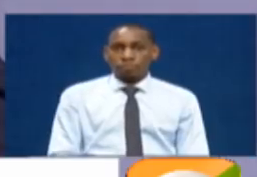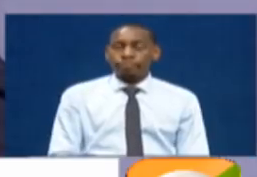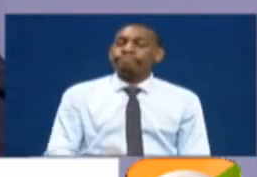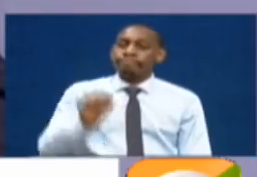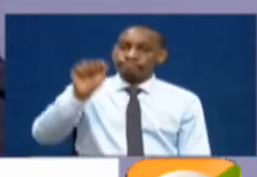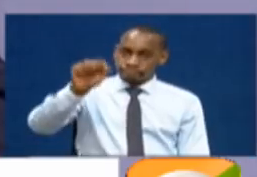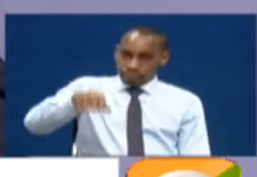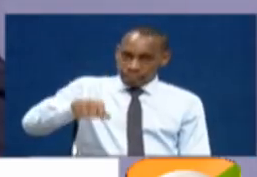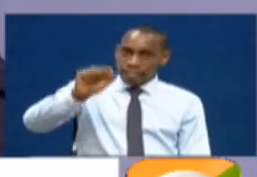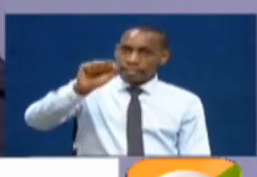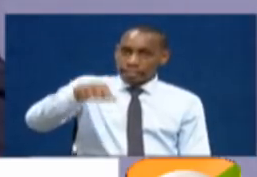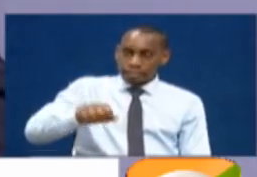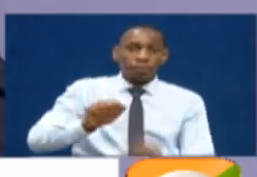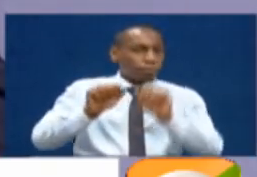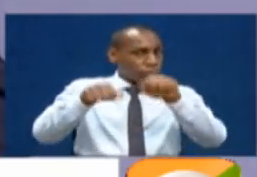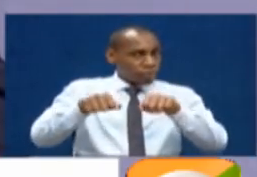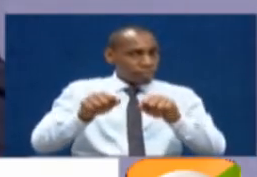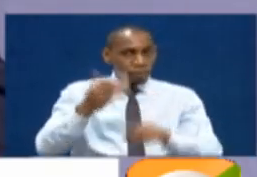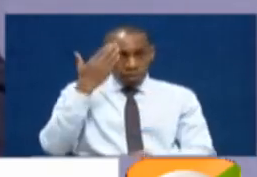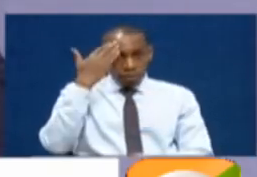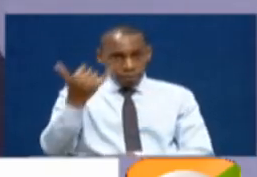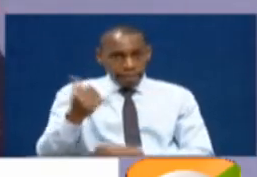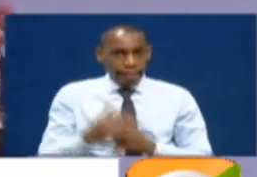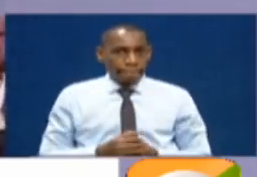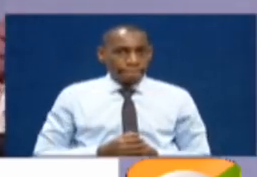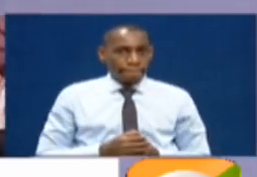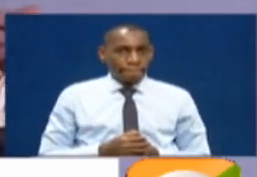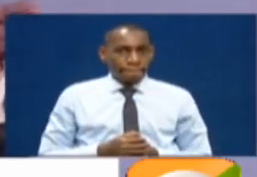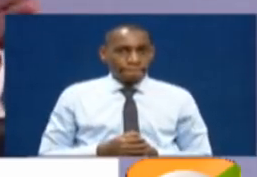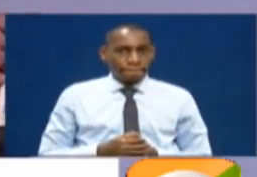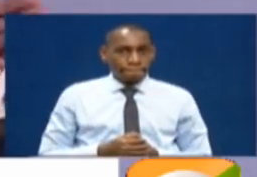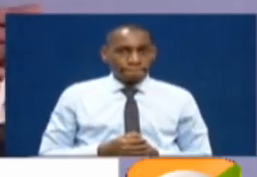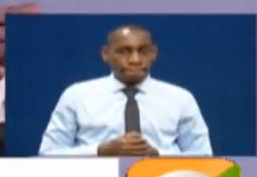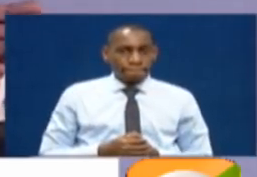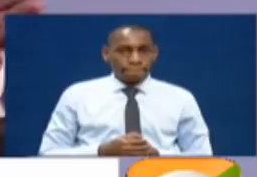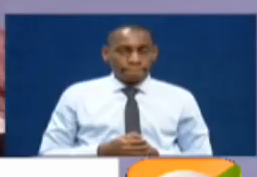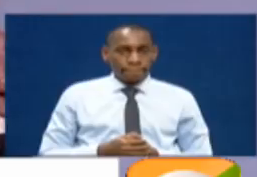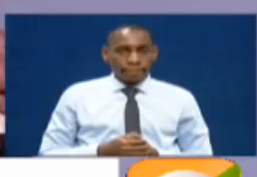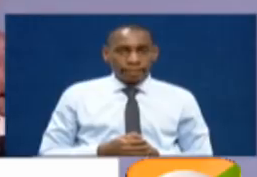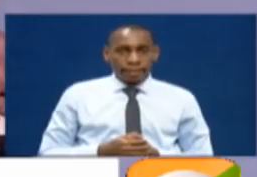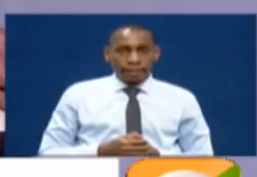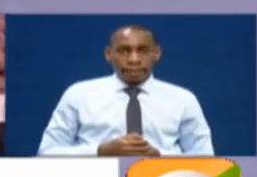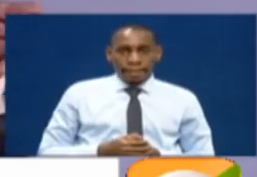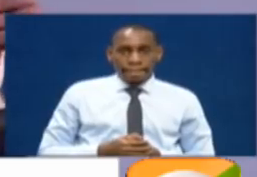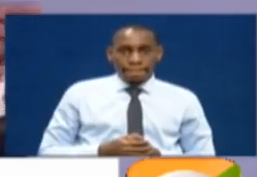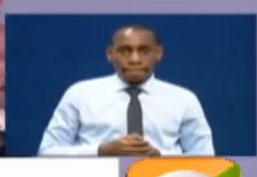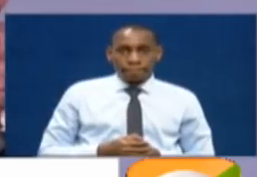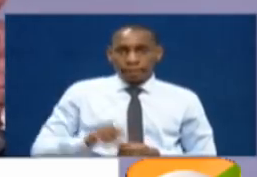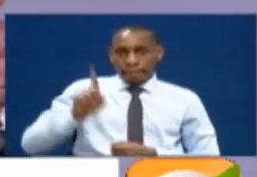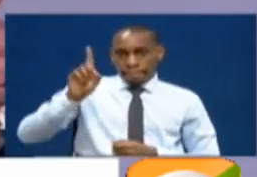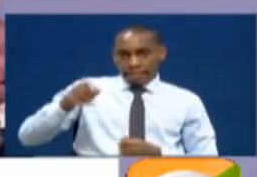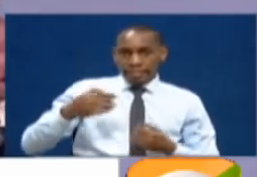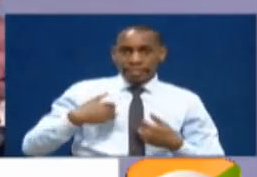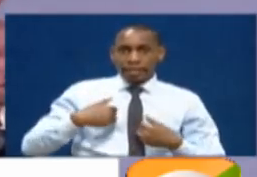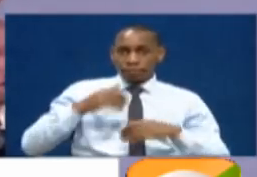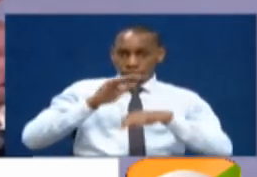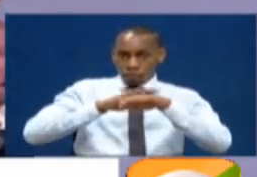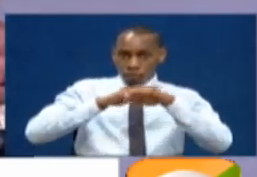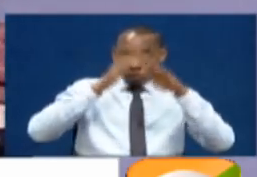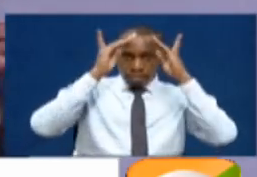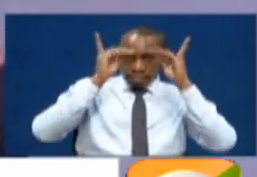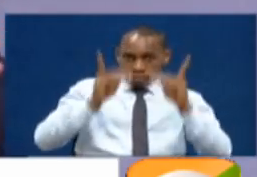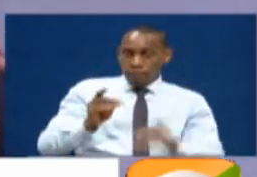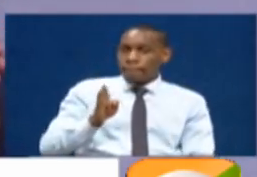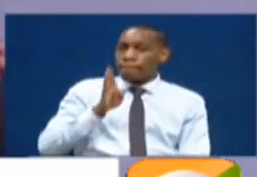Yes, in a way it is. And yet these are the same people you support. Because you have to make a prudent decision. Borrowing is not